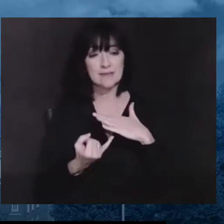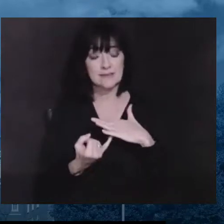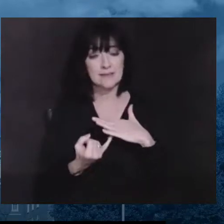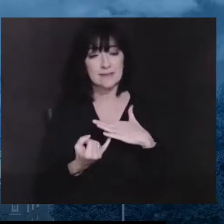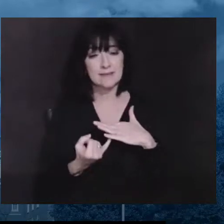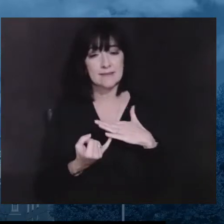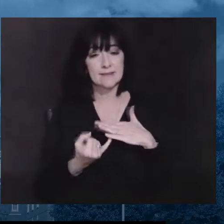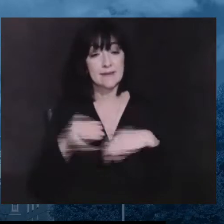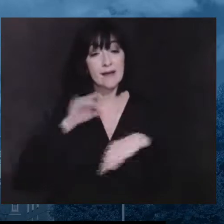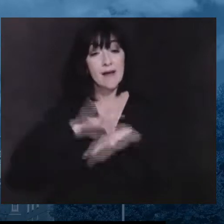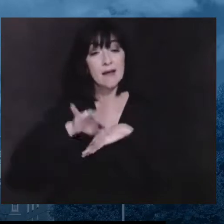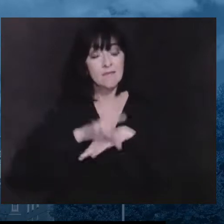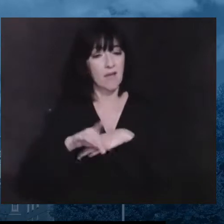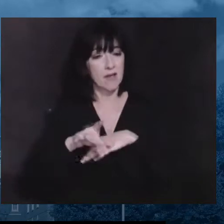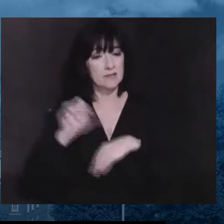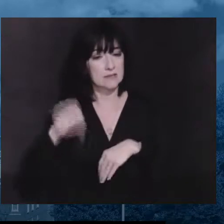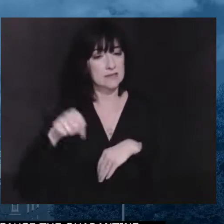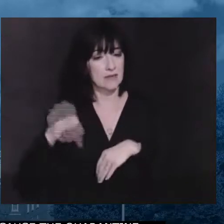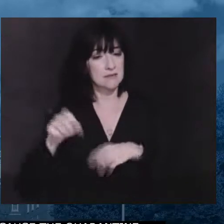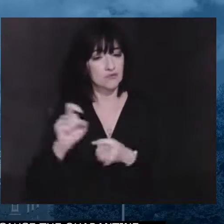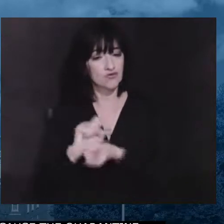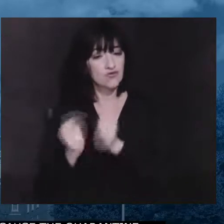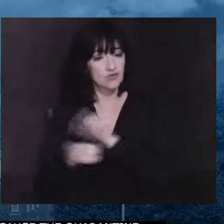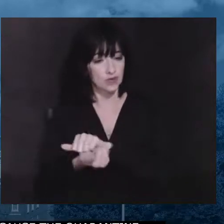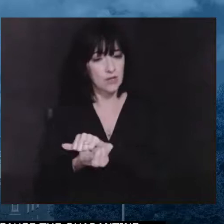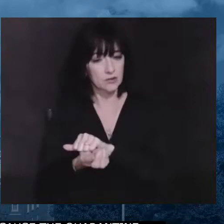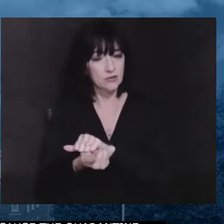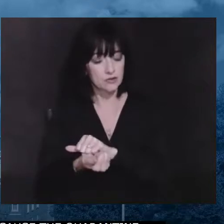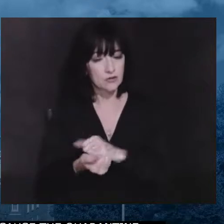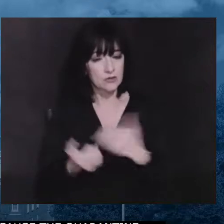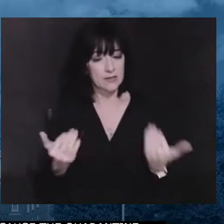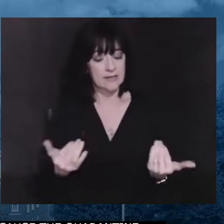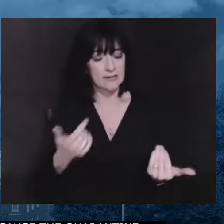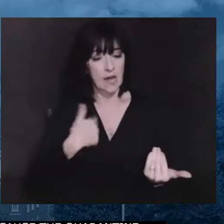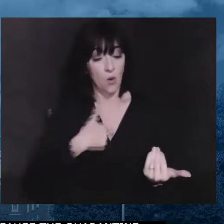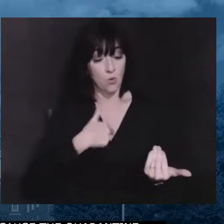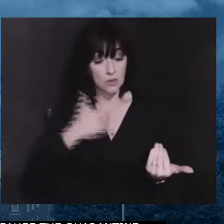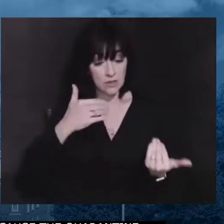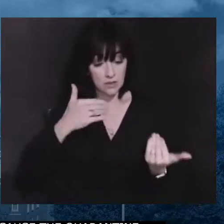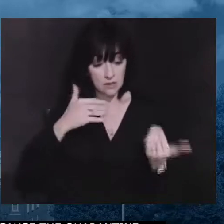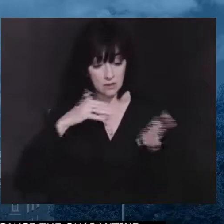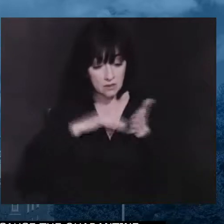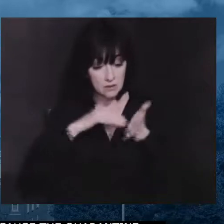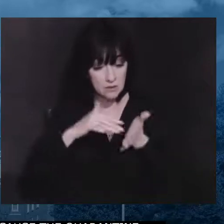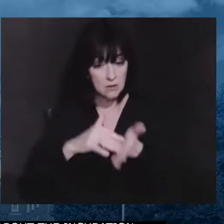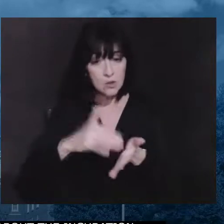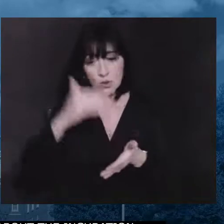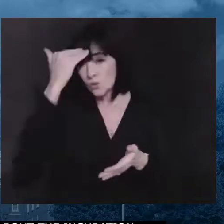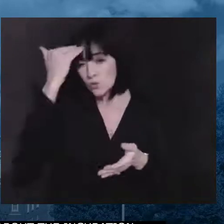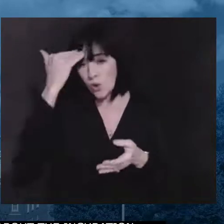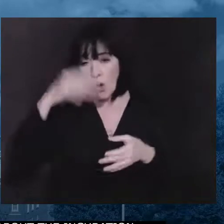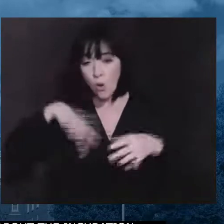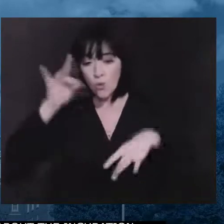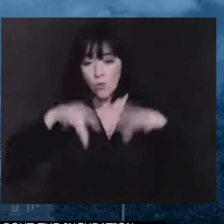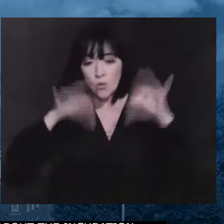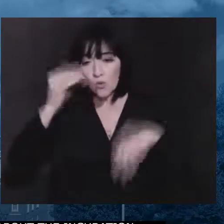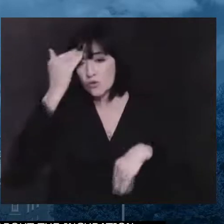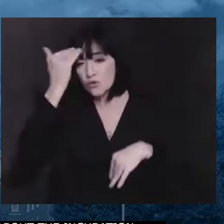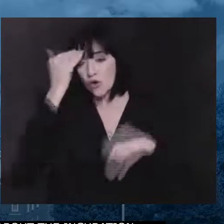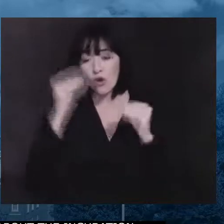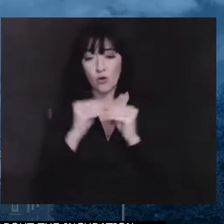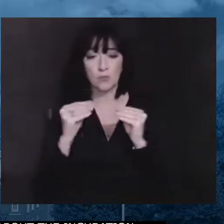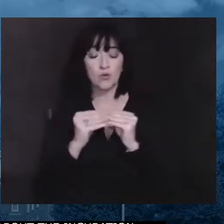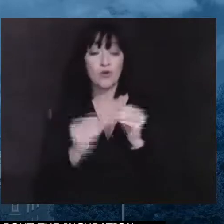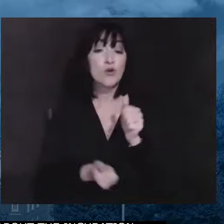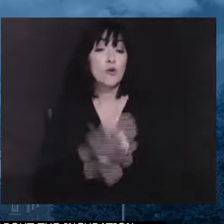changed. And what we know about the incubation period is that most people become positive within